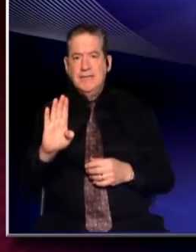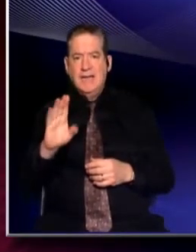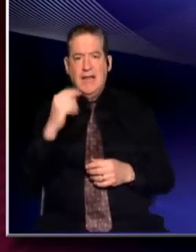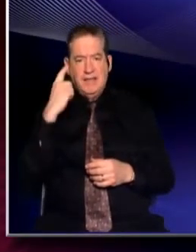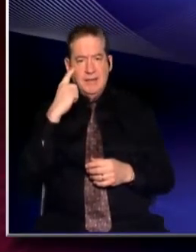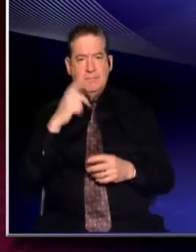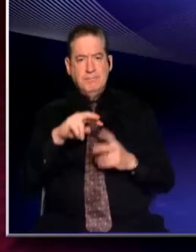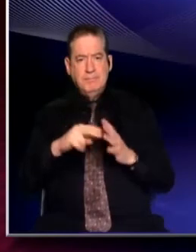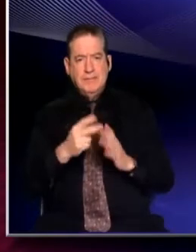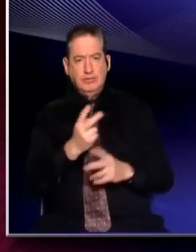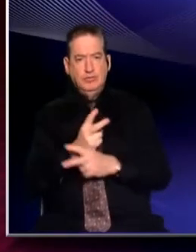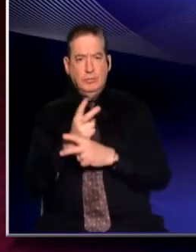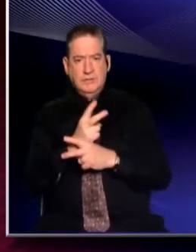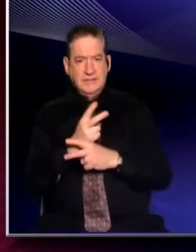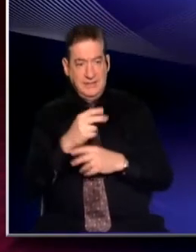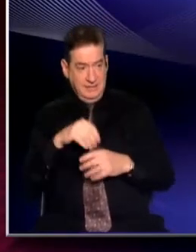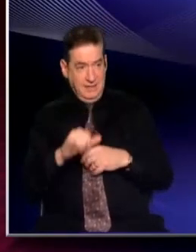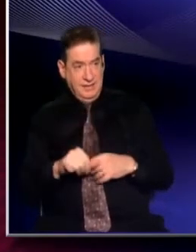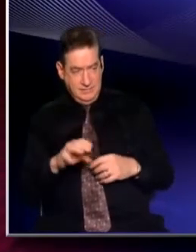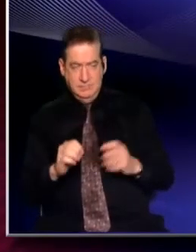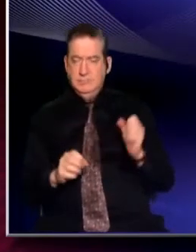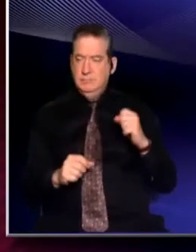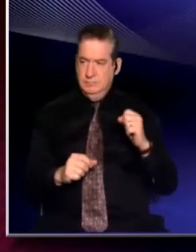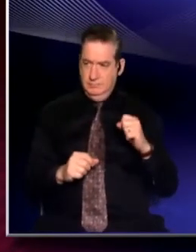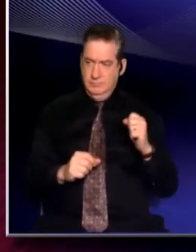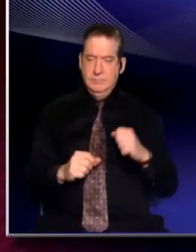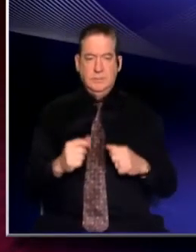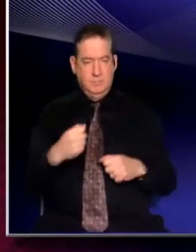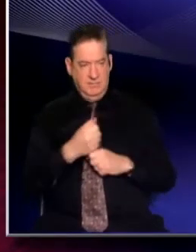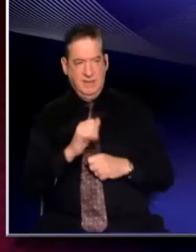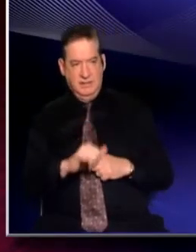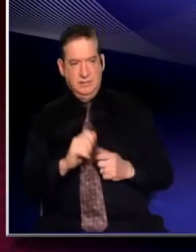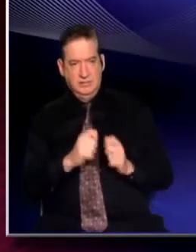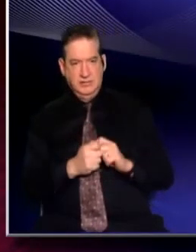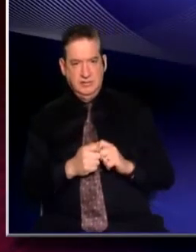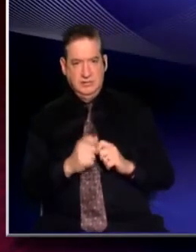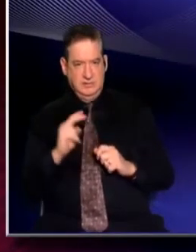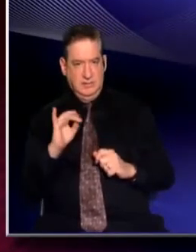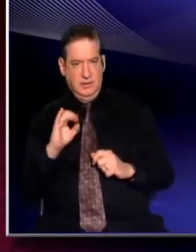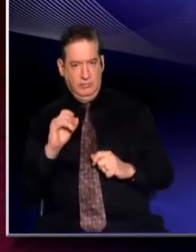mean superintendent in that case. Yes. So we can make that change.